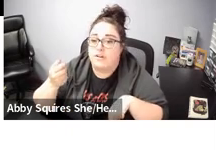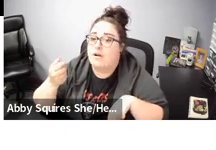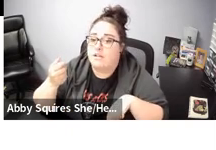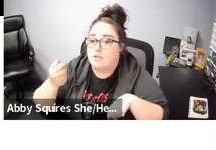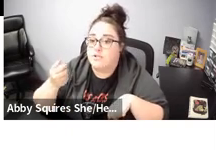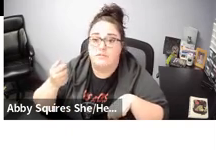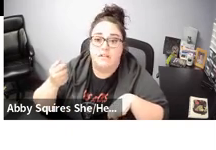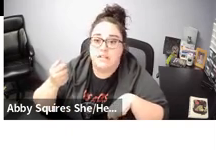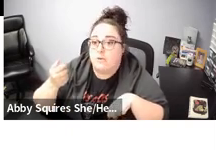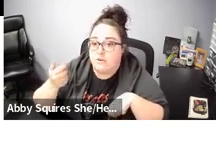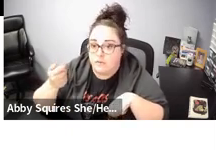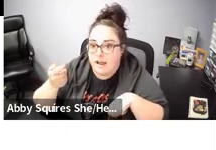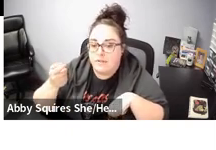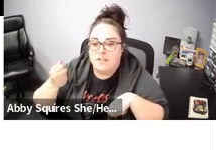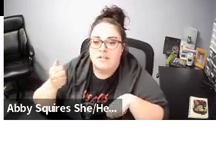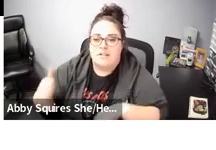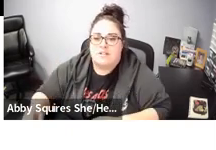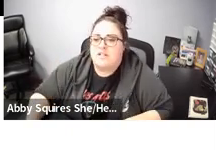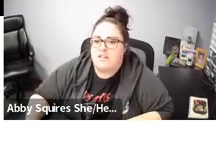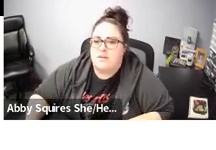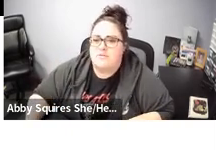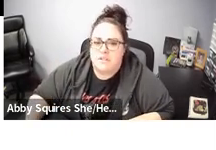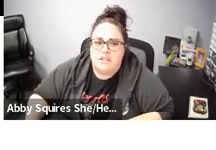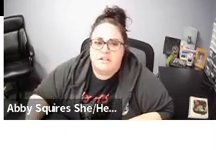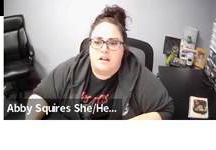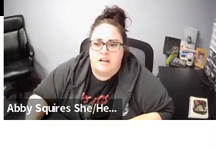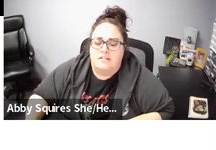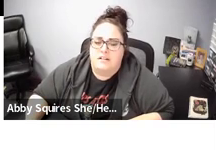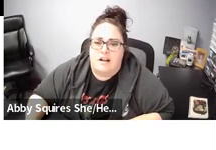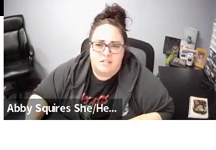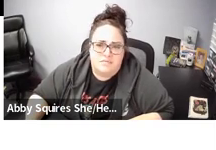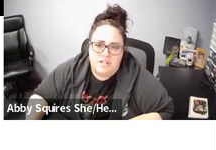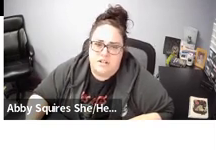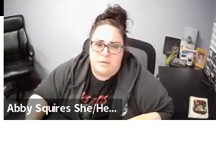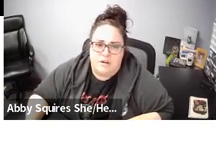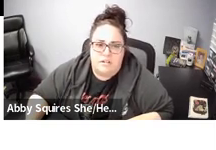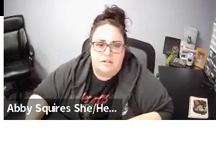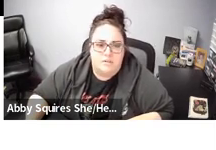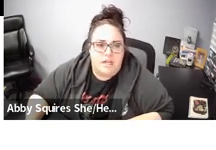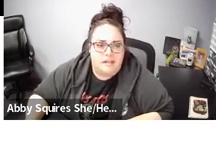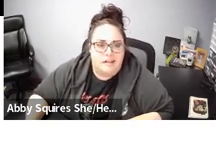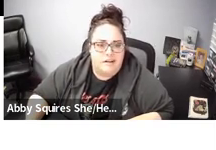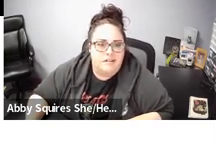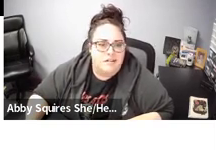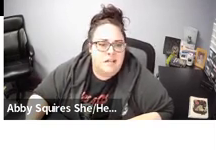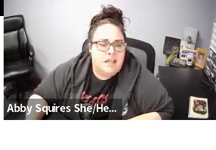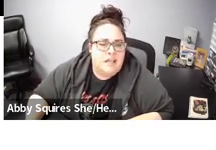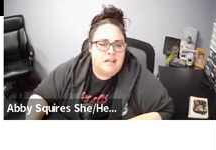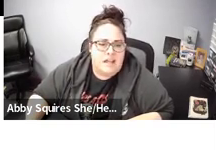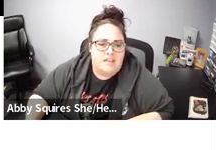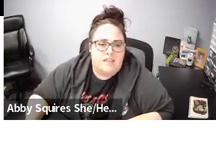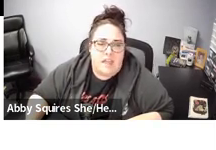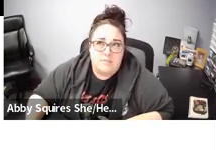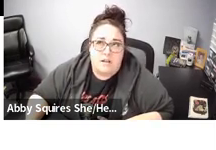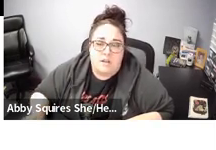have on the ground and use your foot to help move around. So I just thought that was really an awesome feature, and I wanted to include that in here.